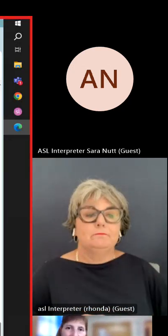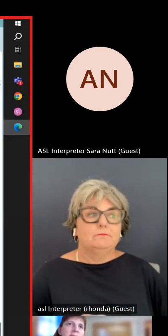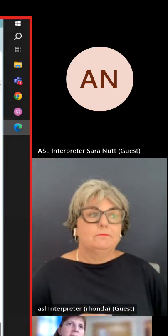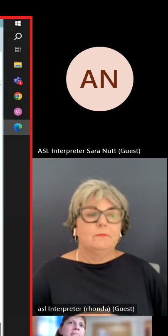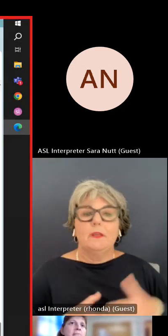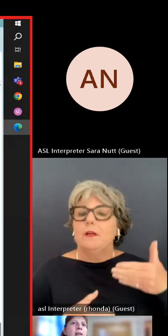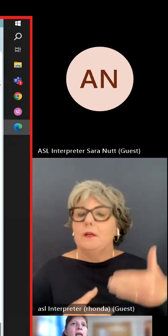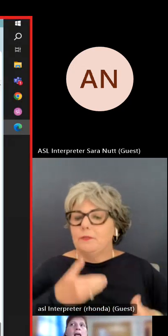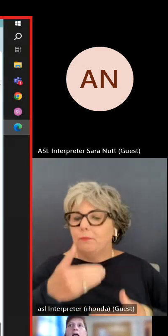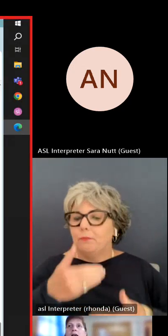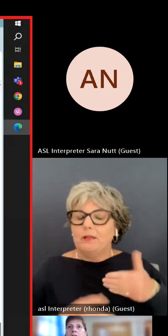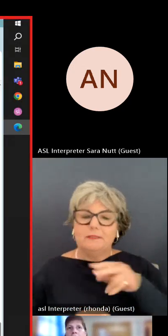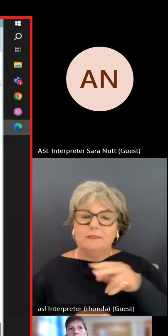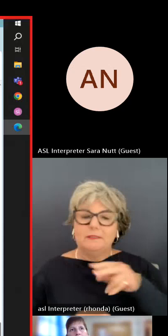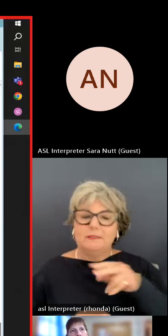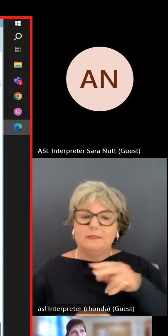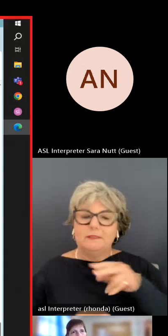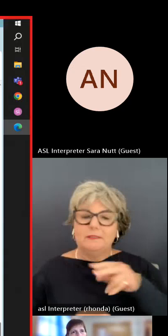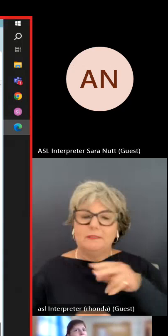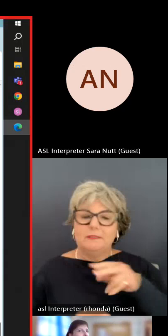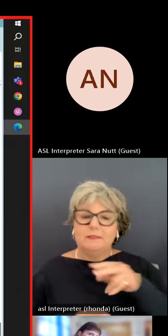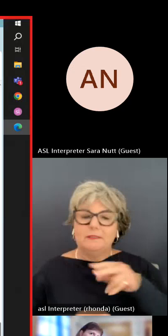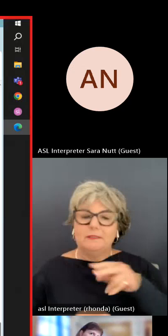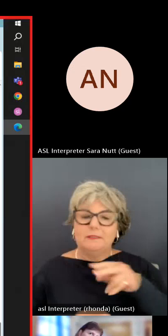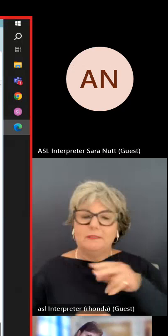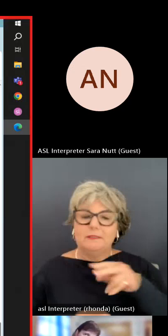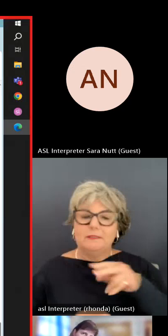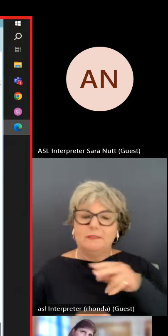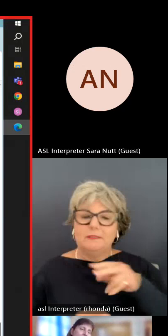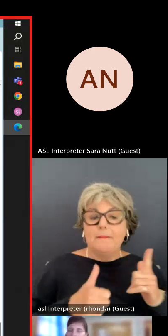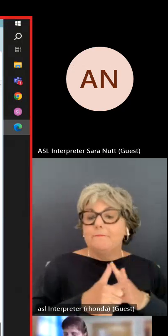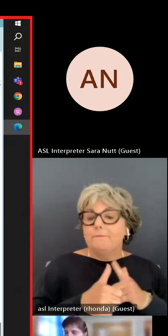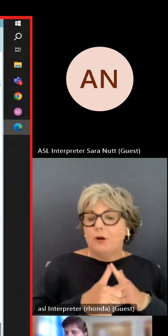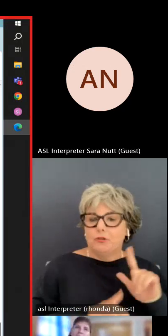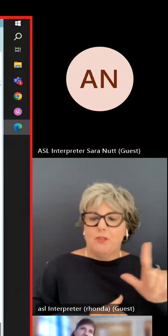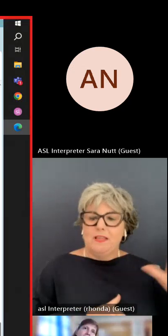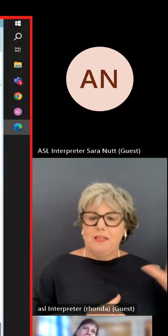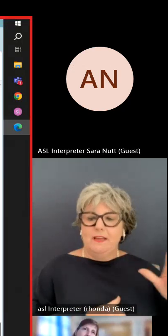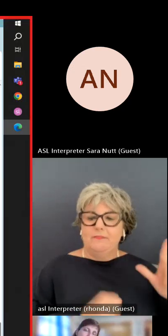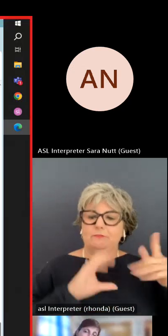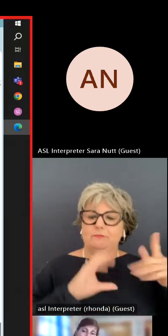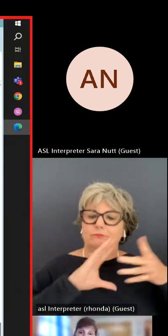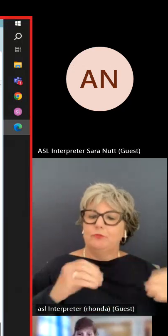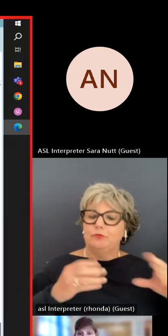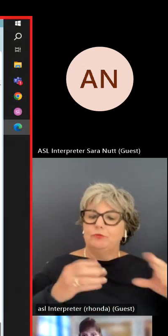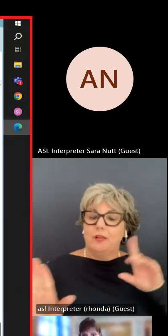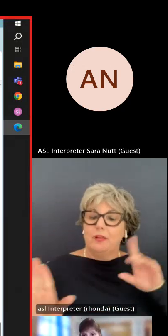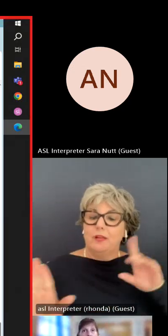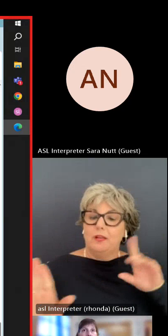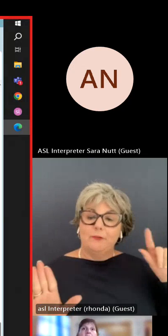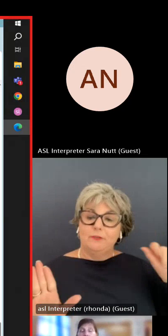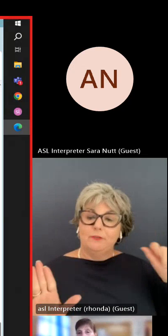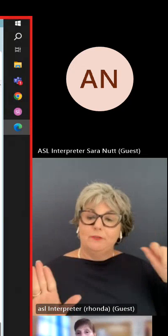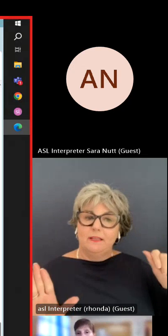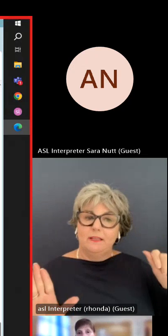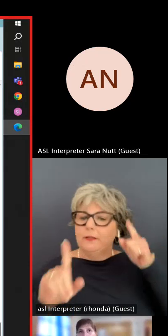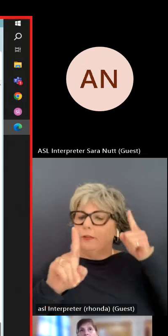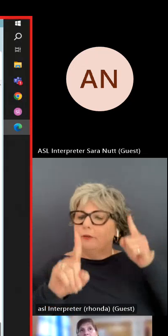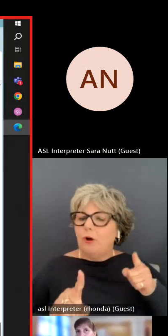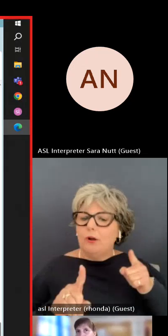at a glance. The first thing we'll do to tell the story of your data is to identify your target